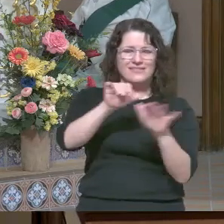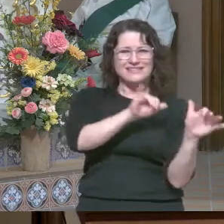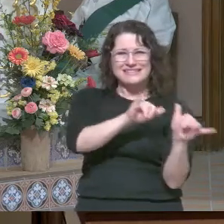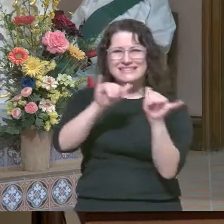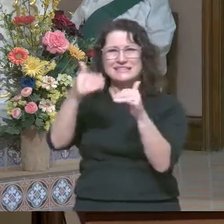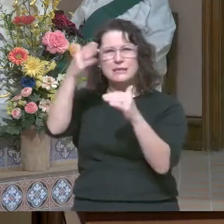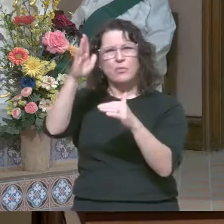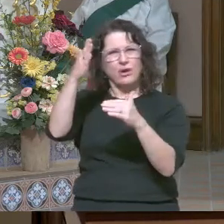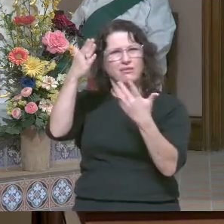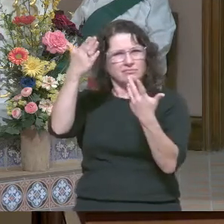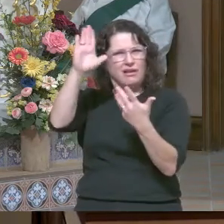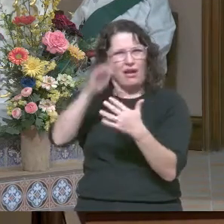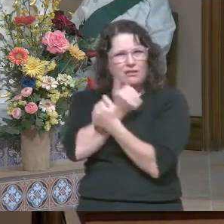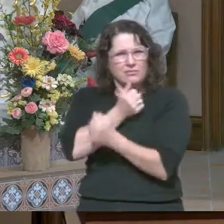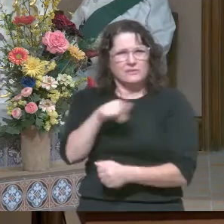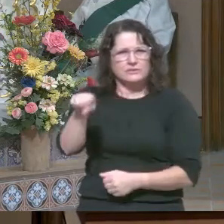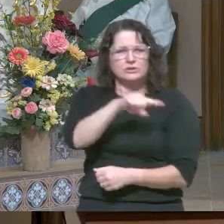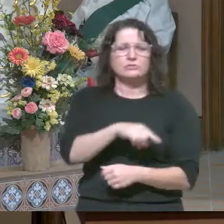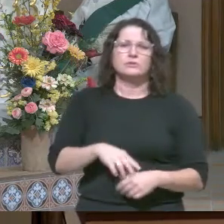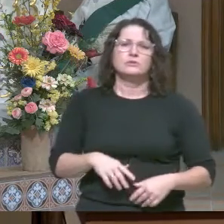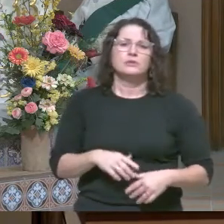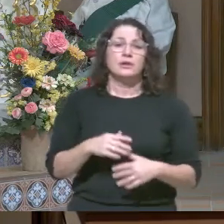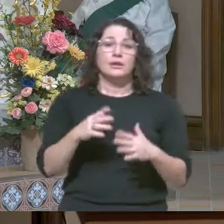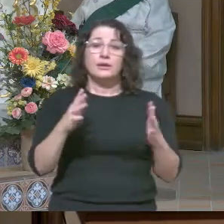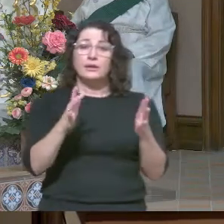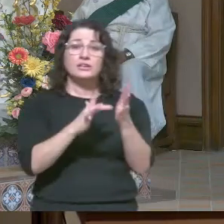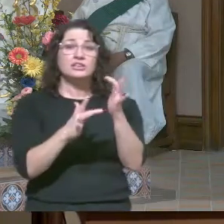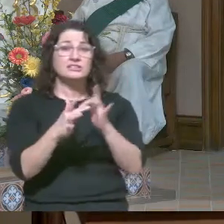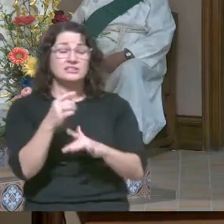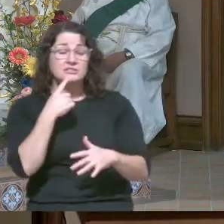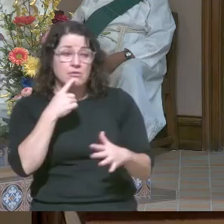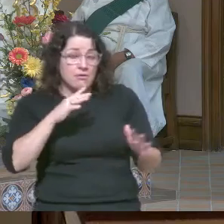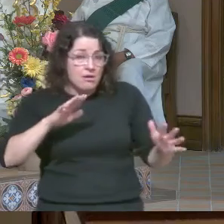And Jesus, when asked about this, says that all of the revelation of